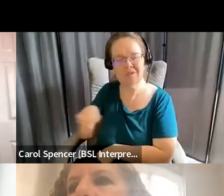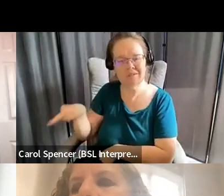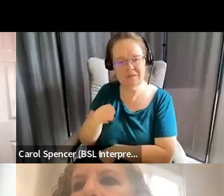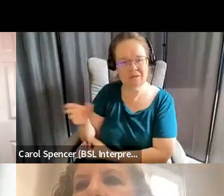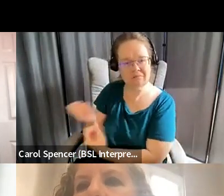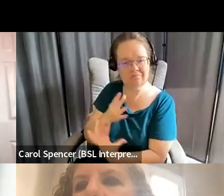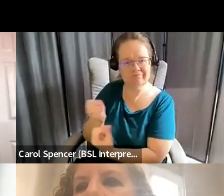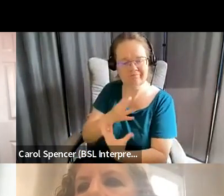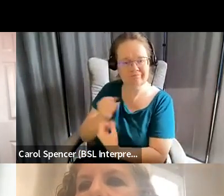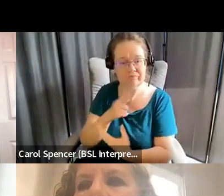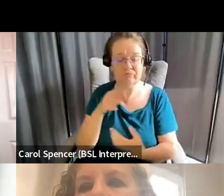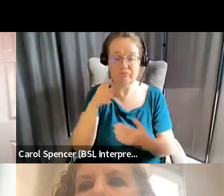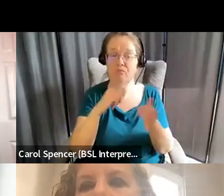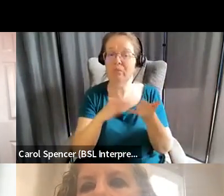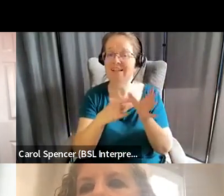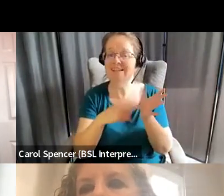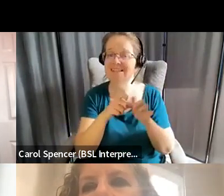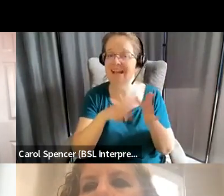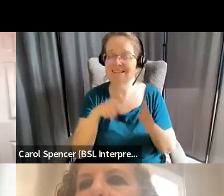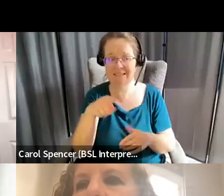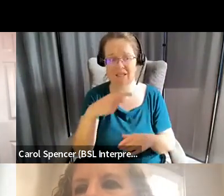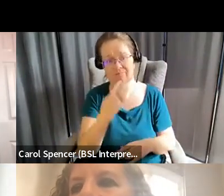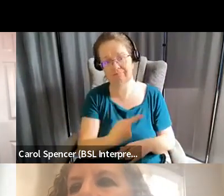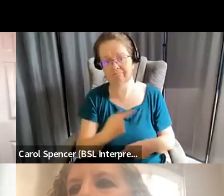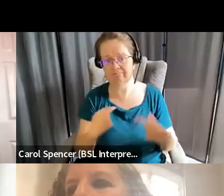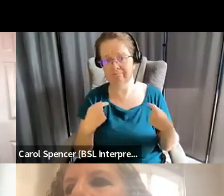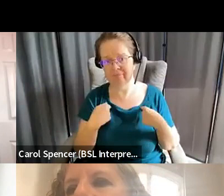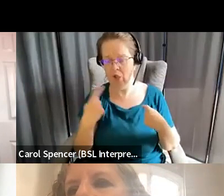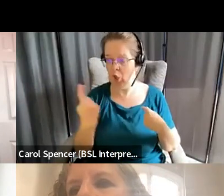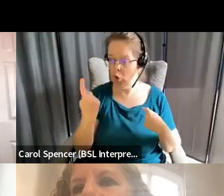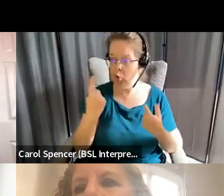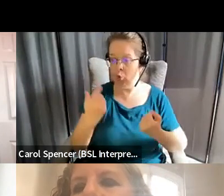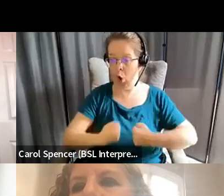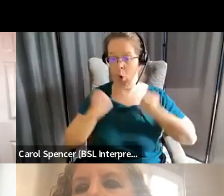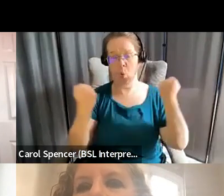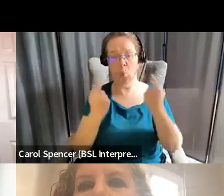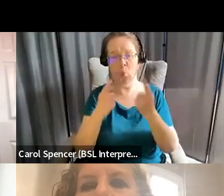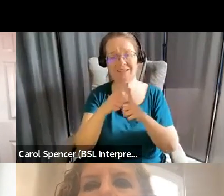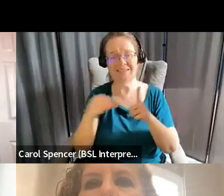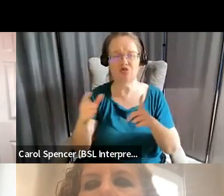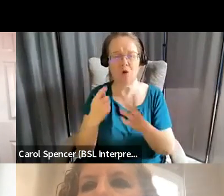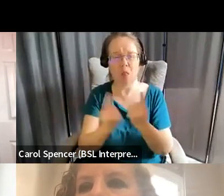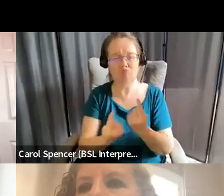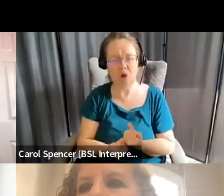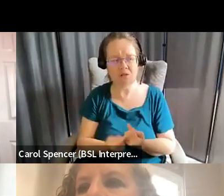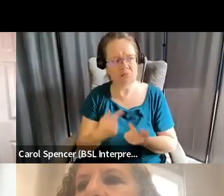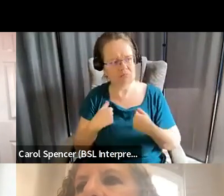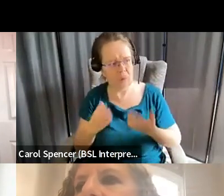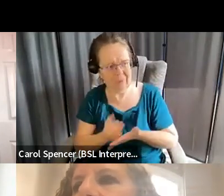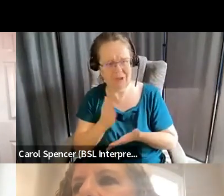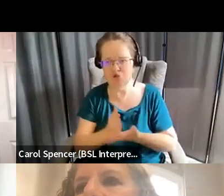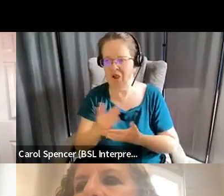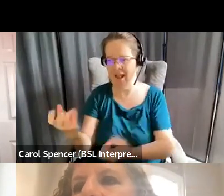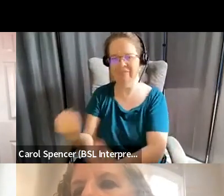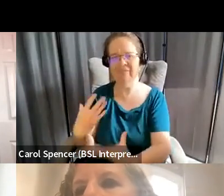also important for, you know, for people who are the owners of digital products to be able to ensure that they get feedback